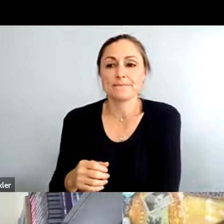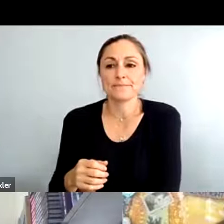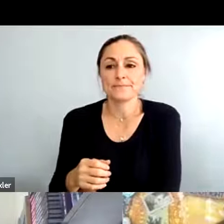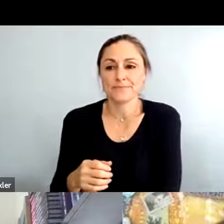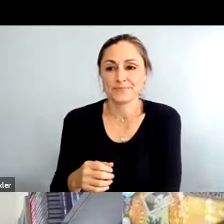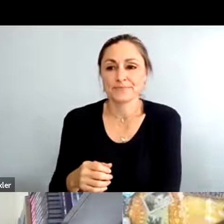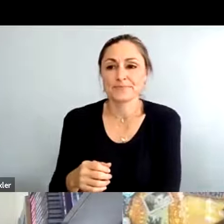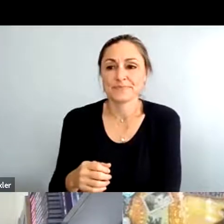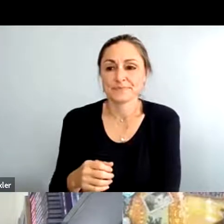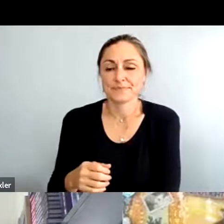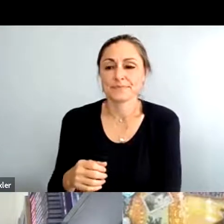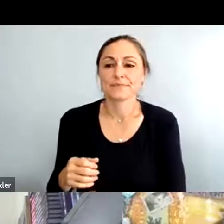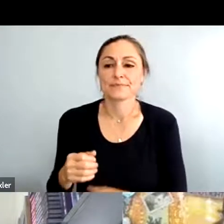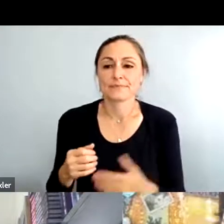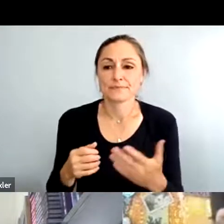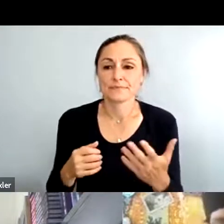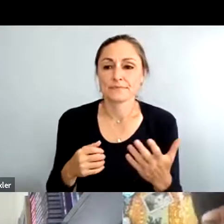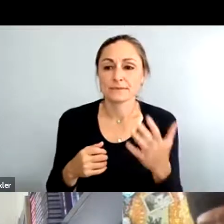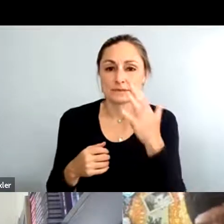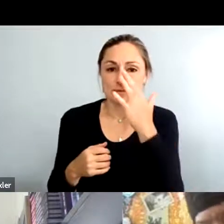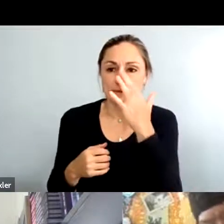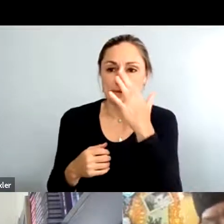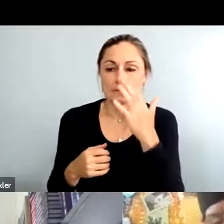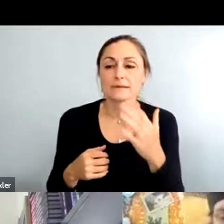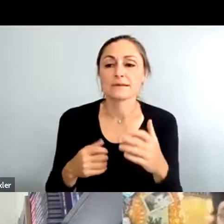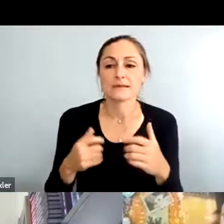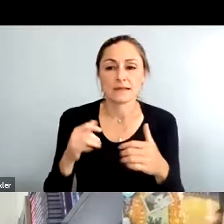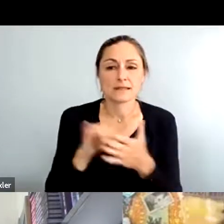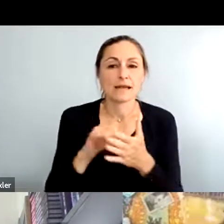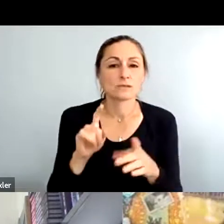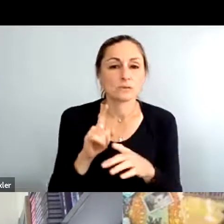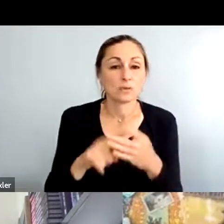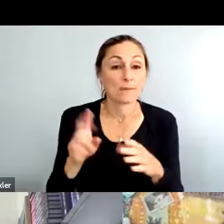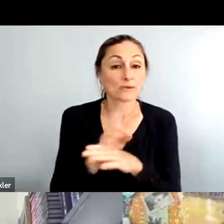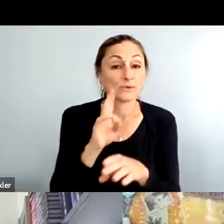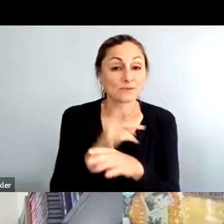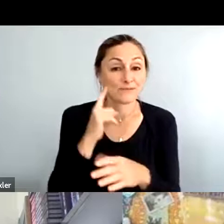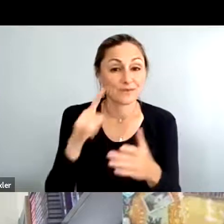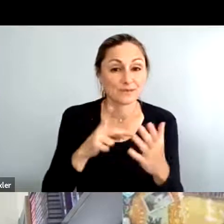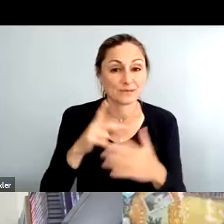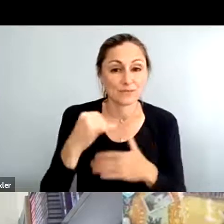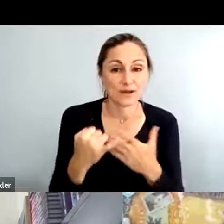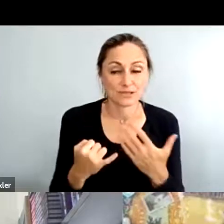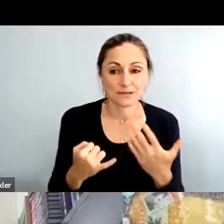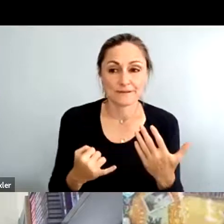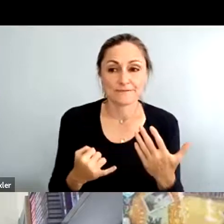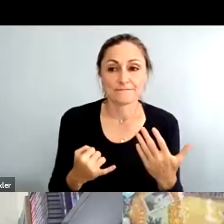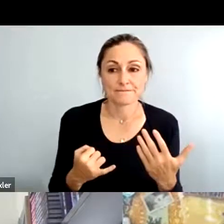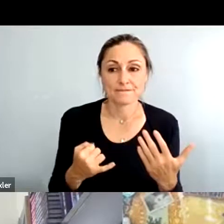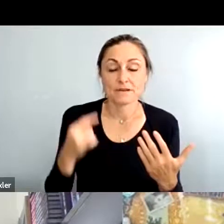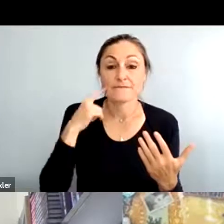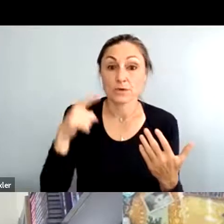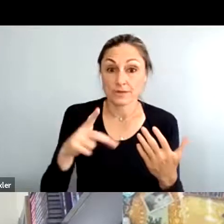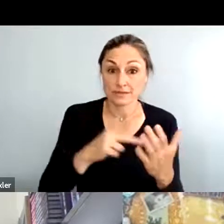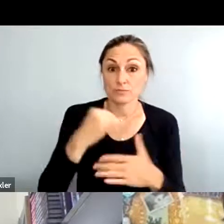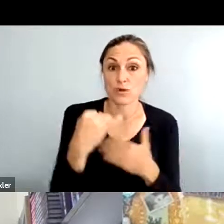yeah, that's mostly what I've been using for this project. And I've been, for this project in particular,